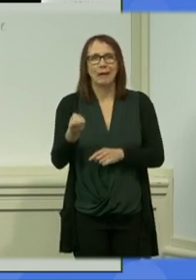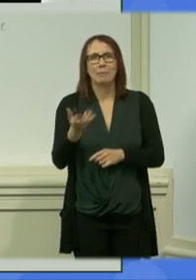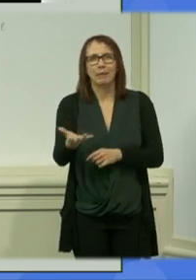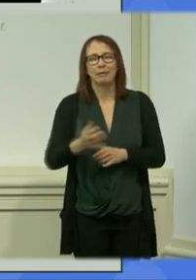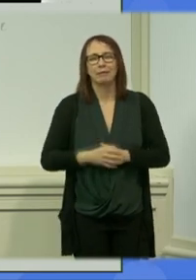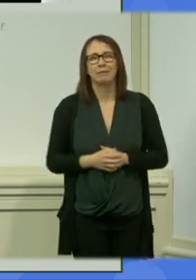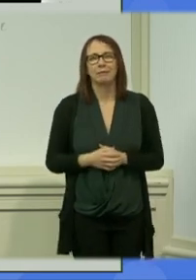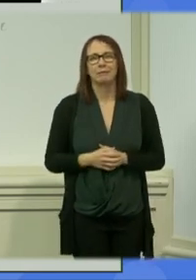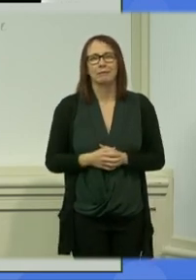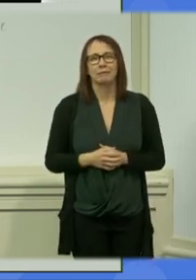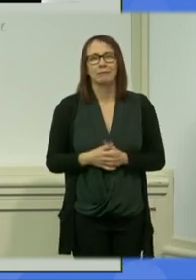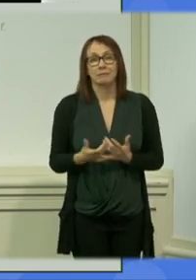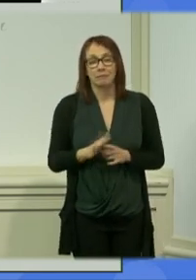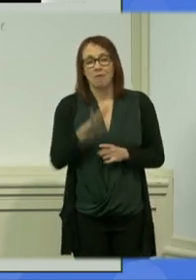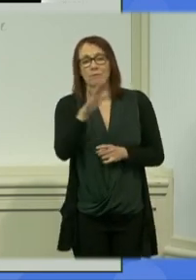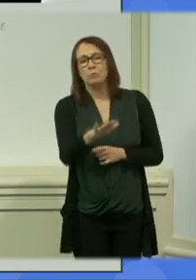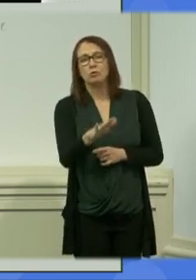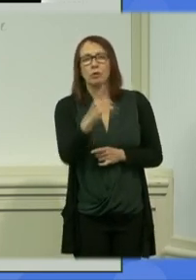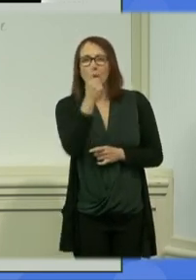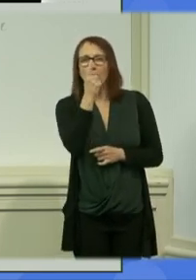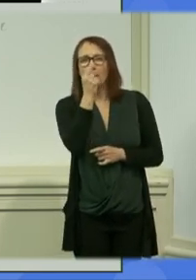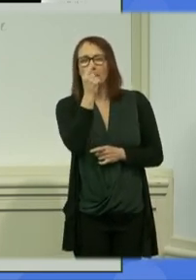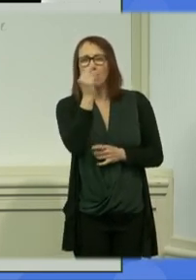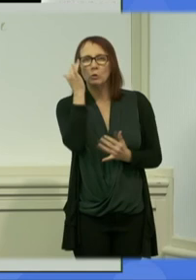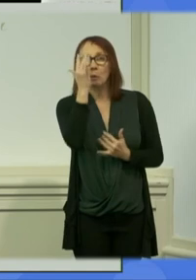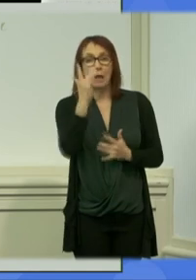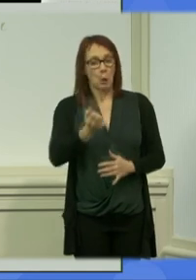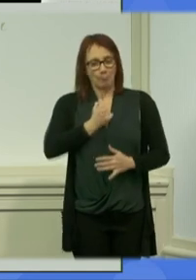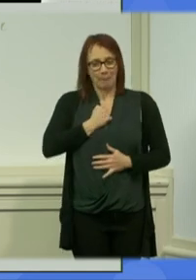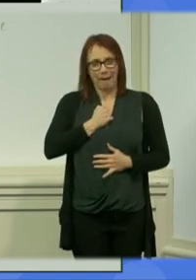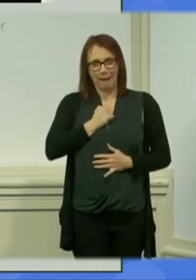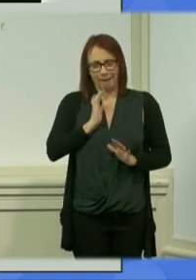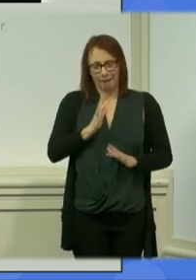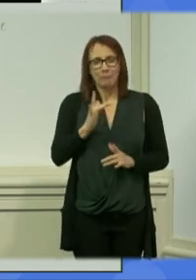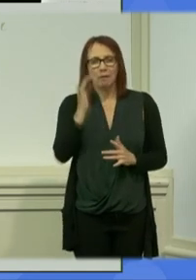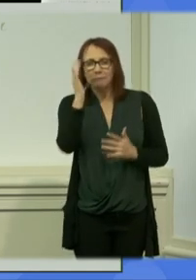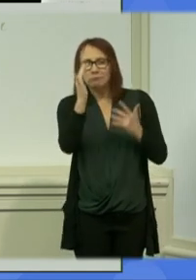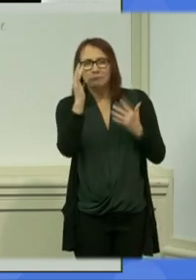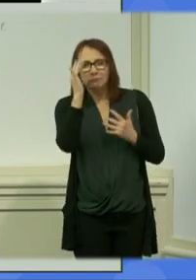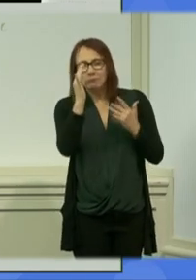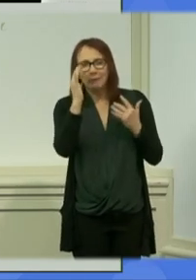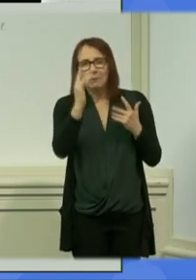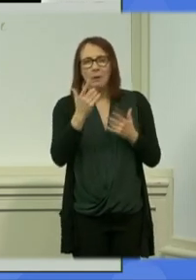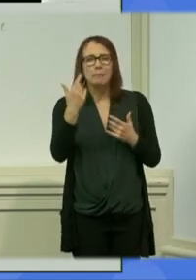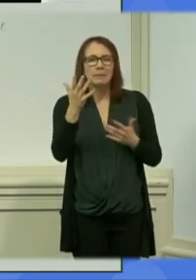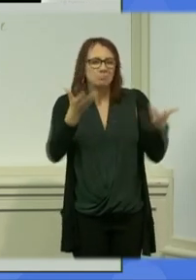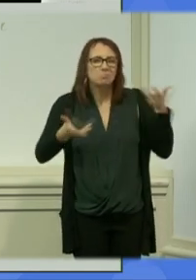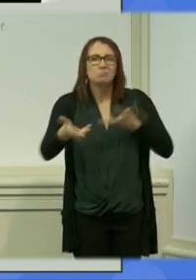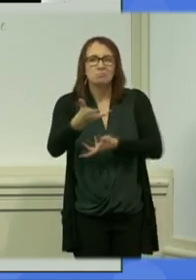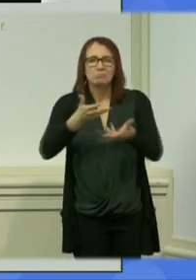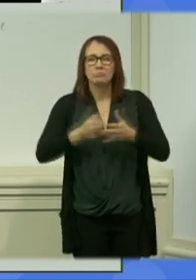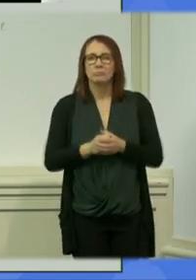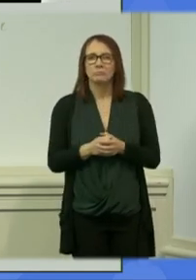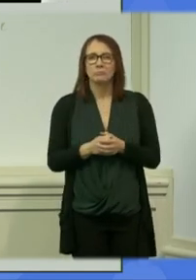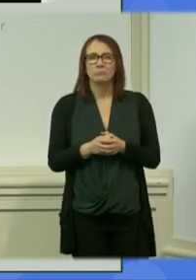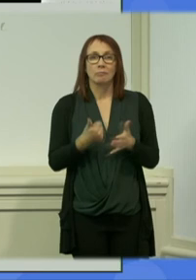what about the future? Again, here's just some things to think about. These aren't necessarily my ideas, but the things that have been discussed. So